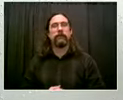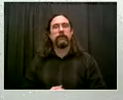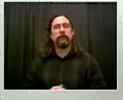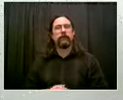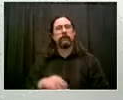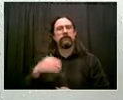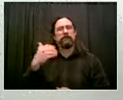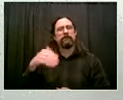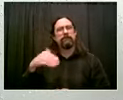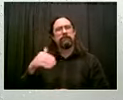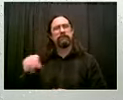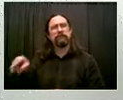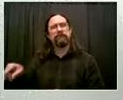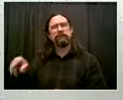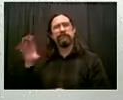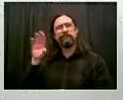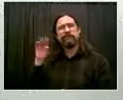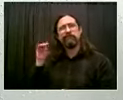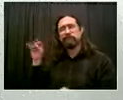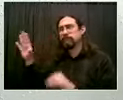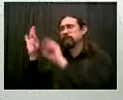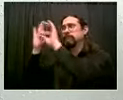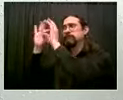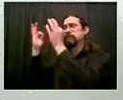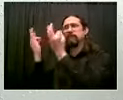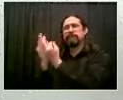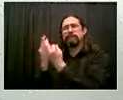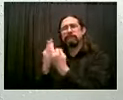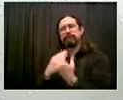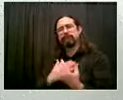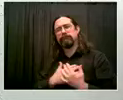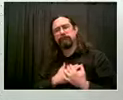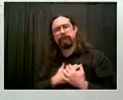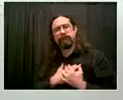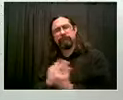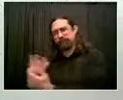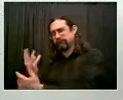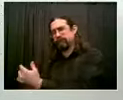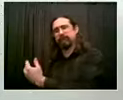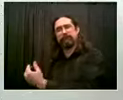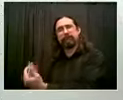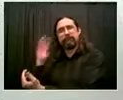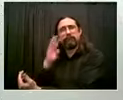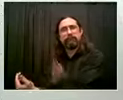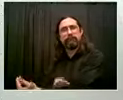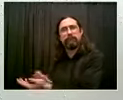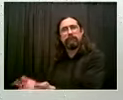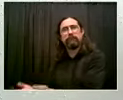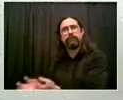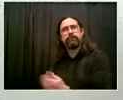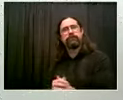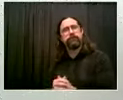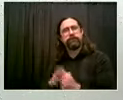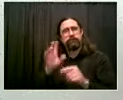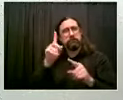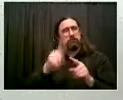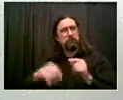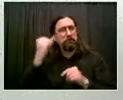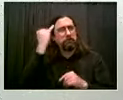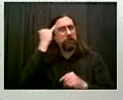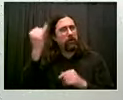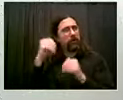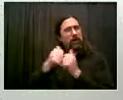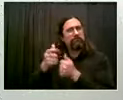your child away, and that is not – it's just not right. But I would like to